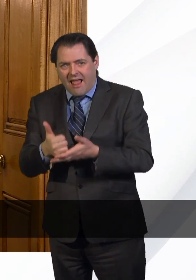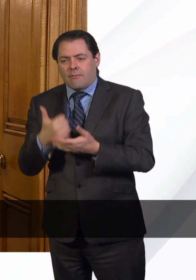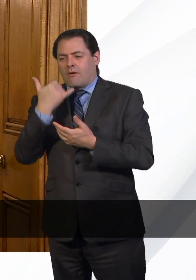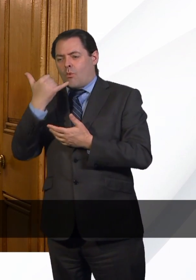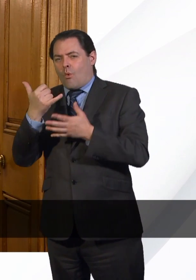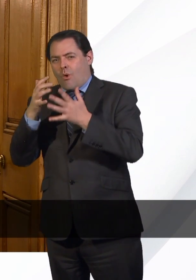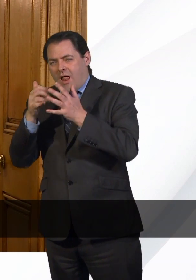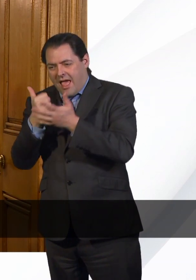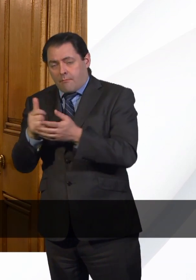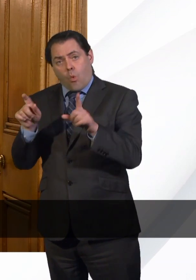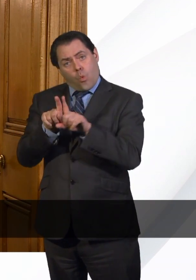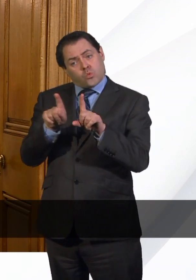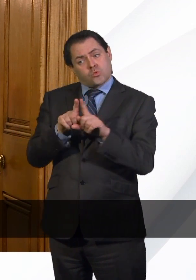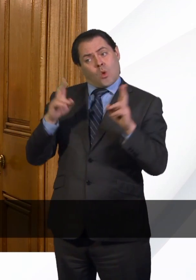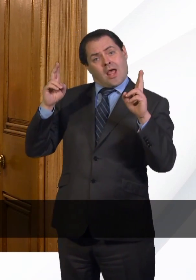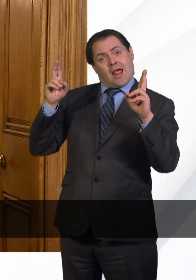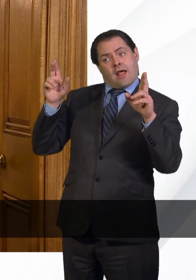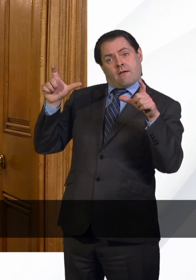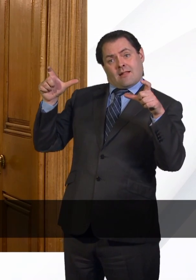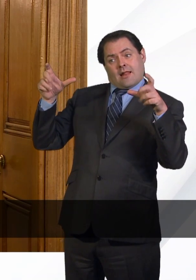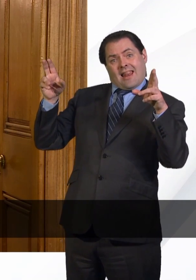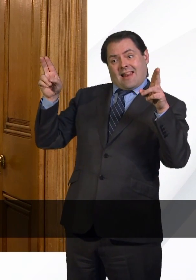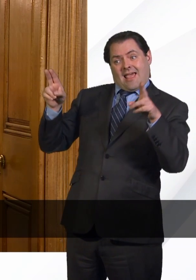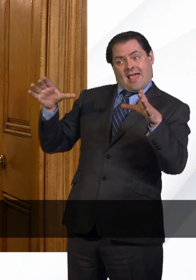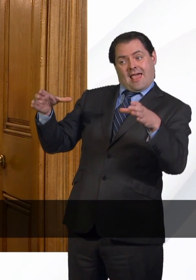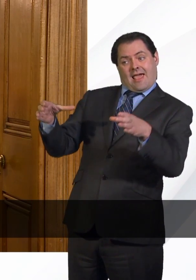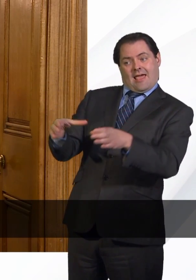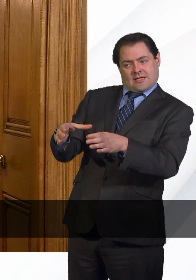of degree rather than absolute. So we're not caught in a